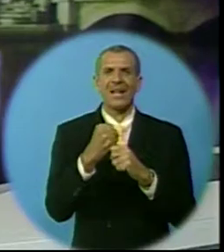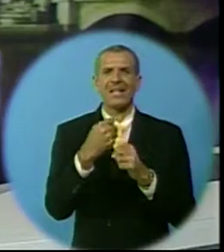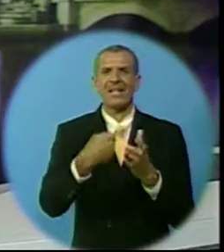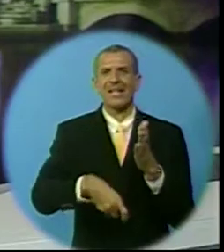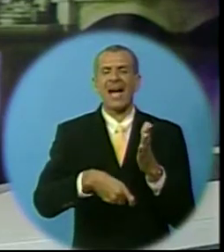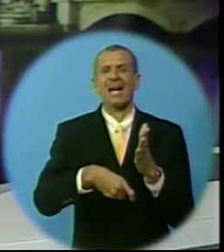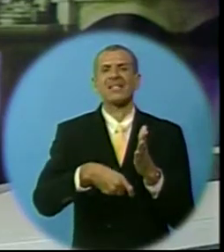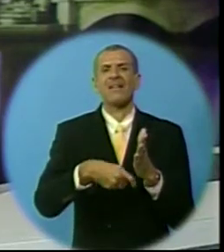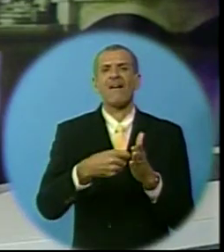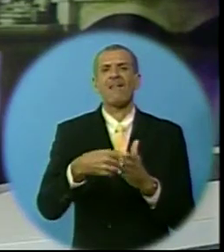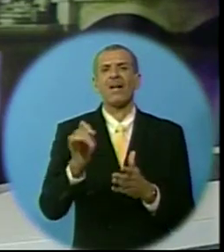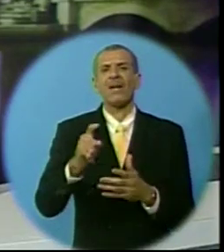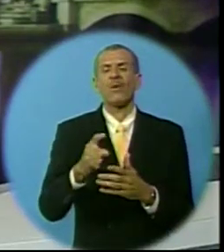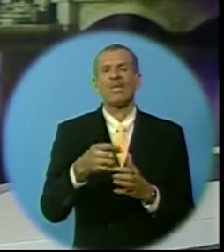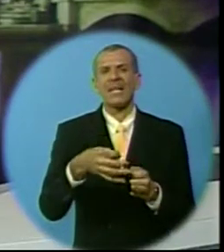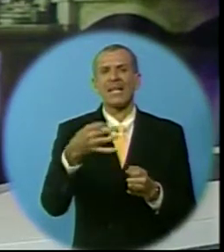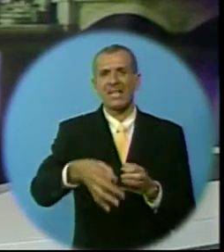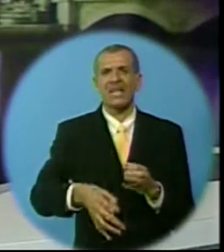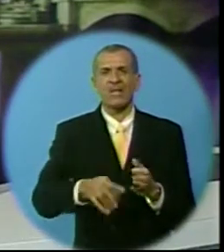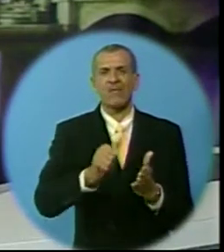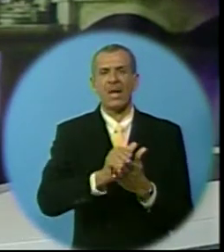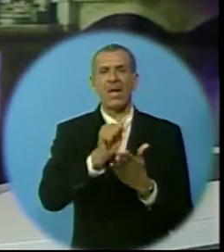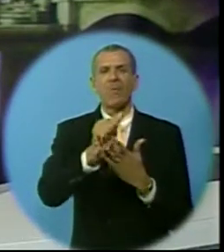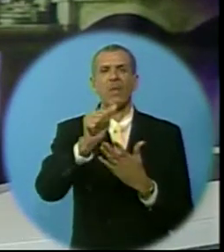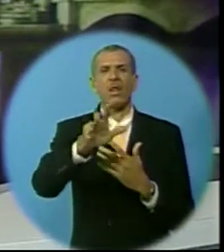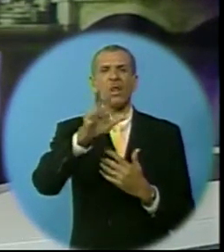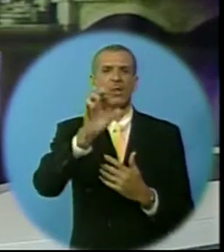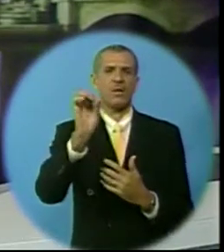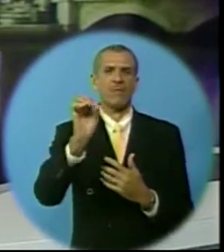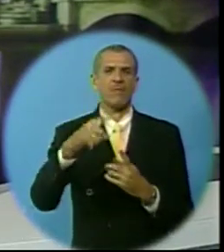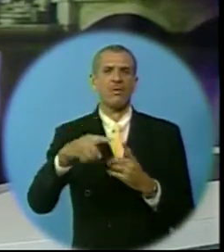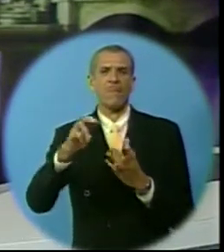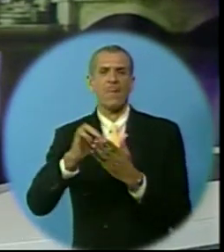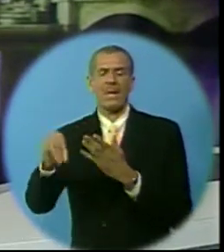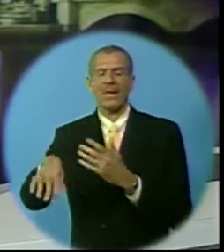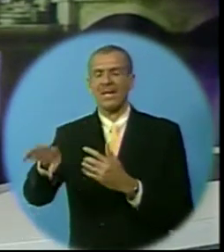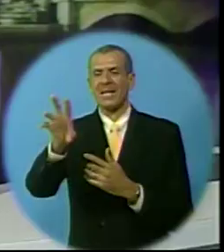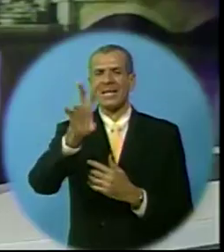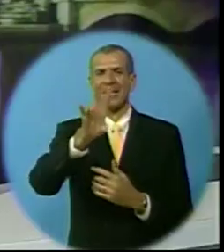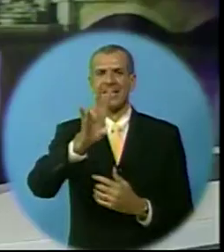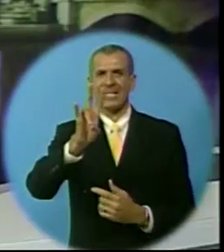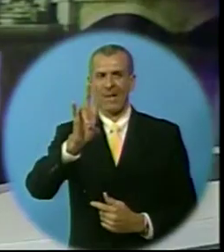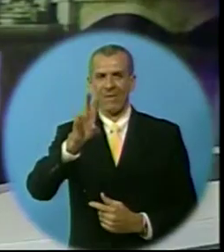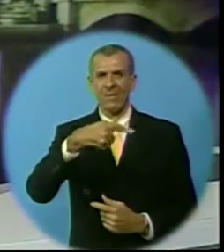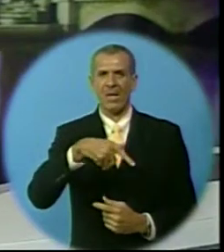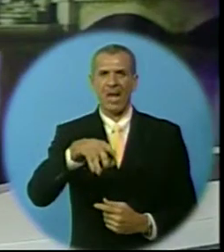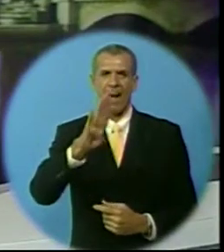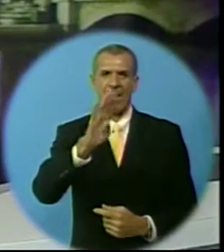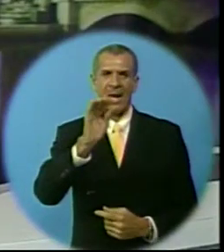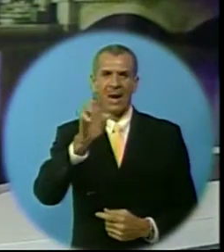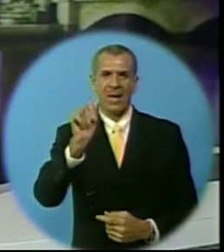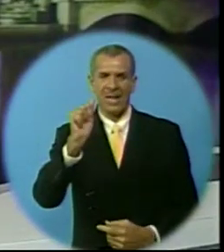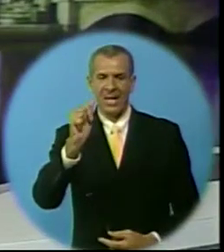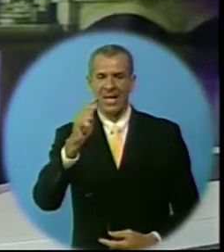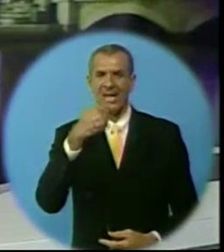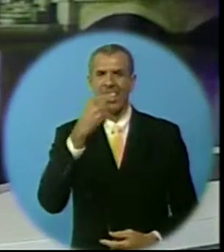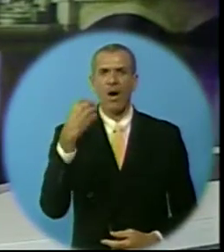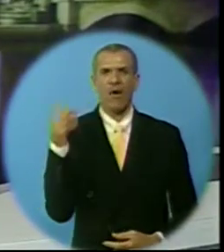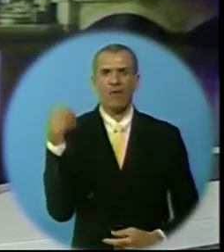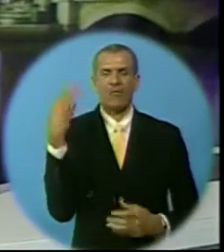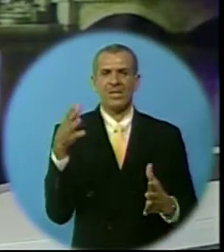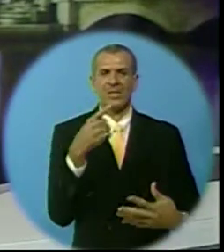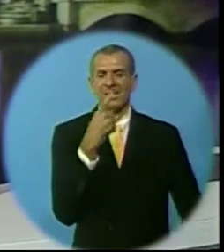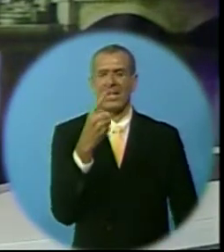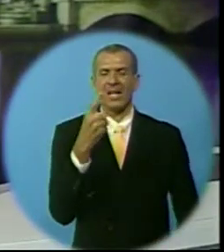was extended from April 30th to May 7th. At the time, BRA officials said the extension was because the